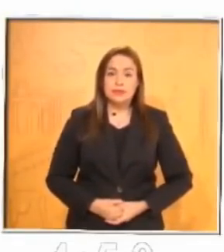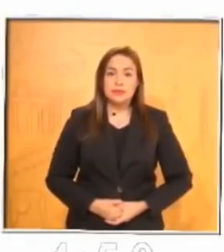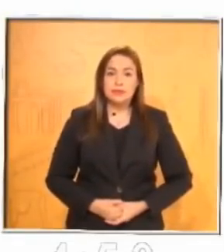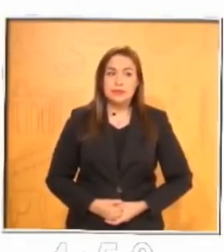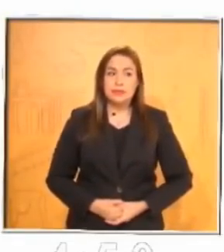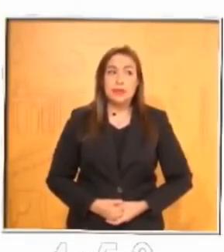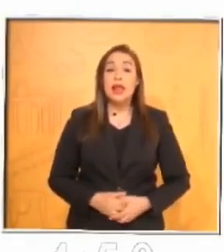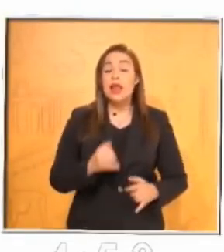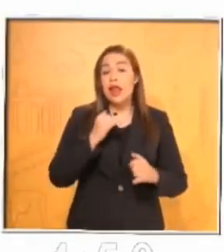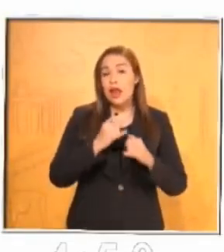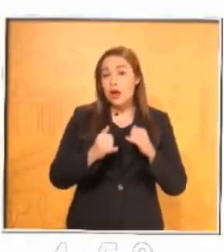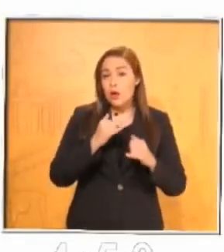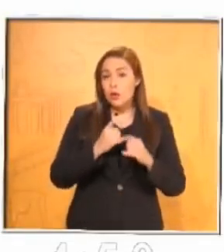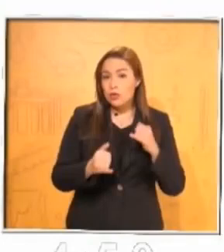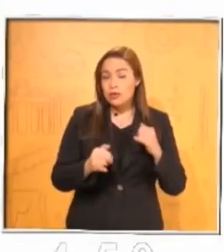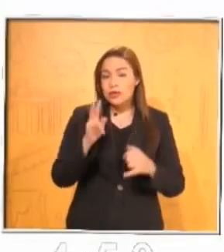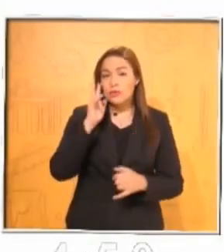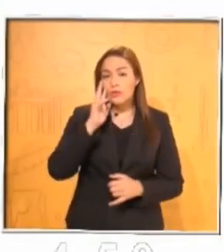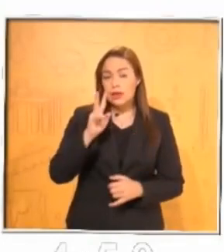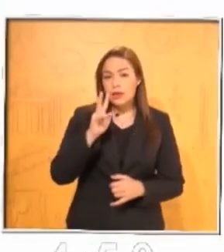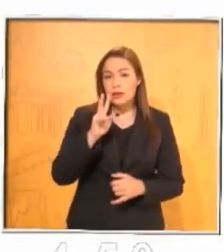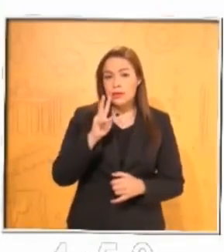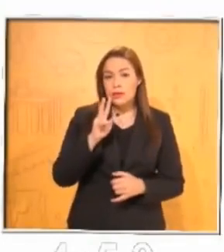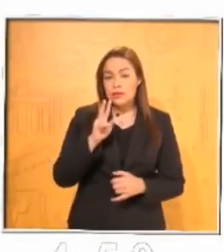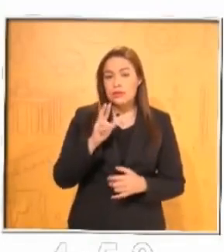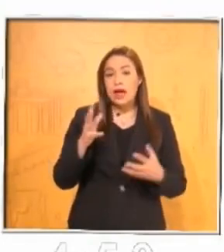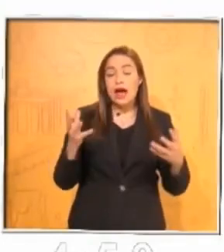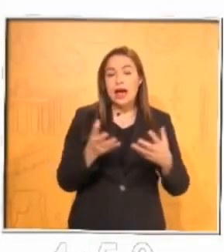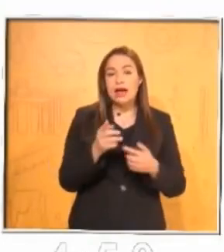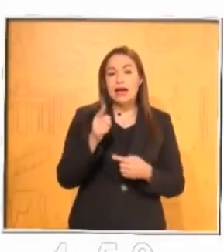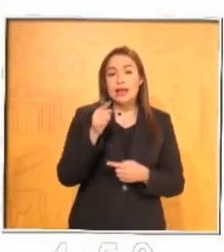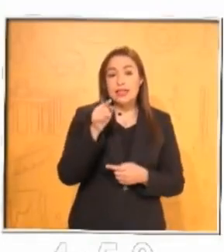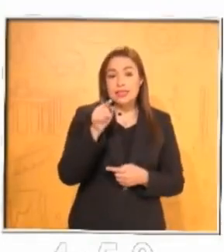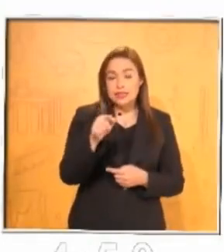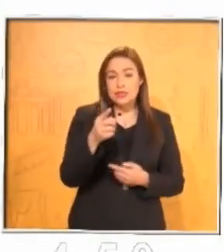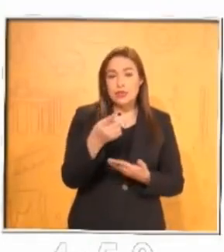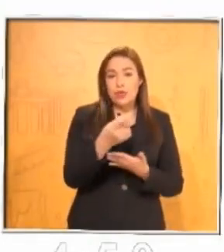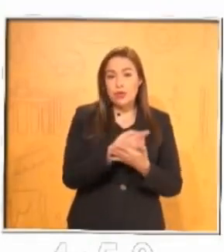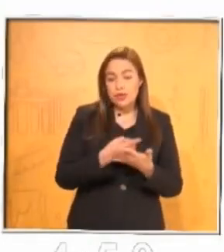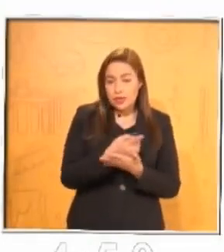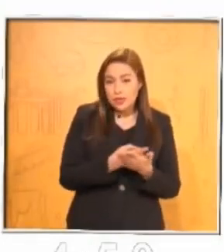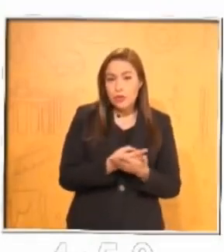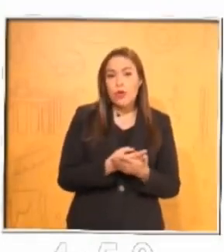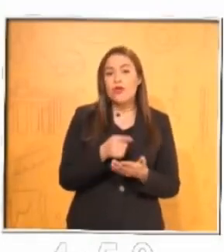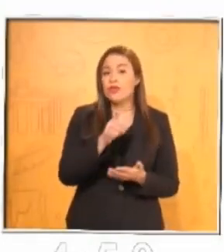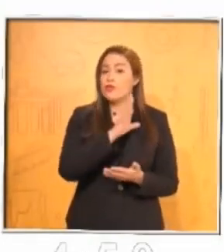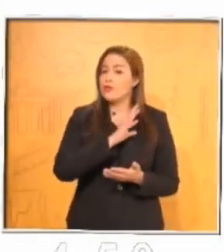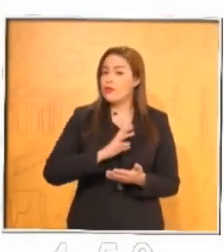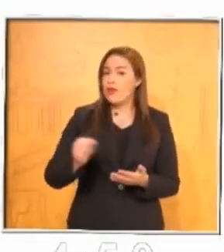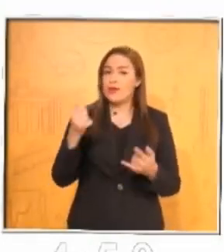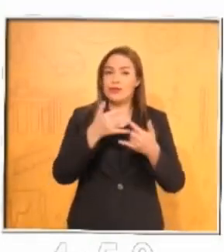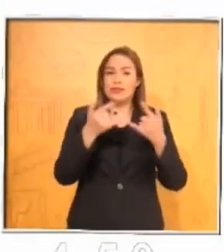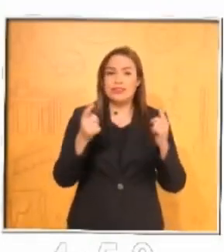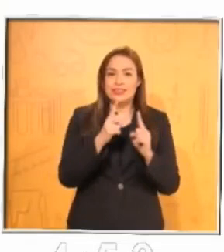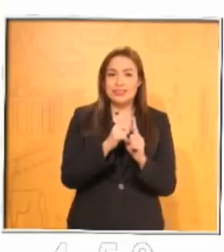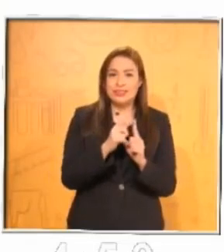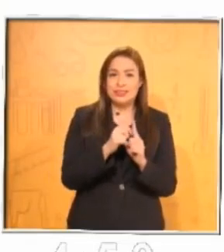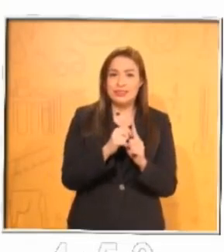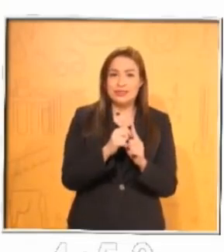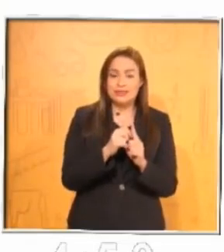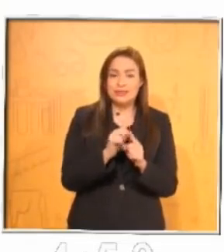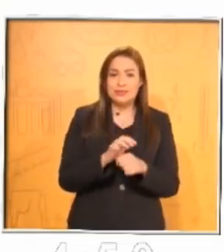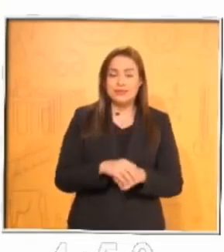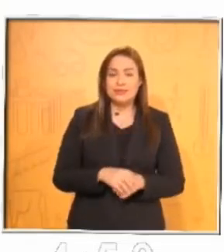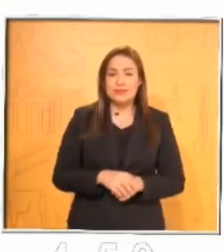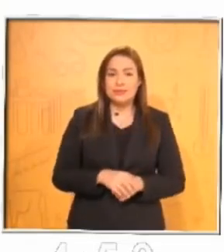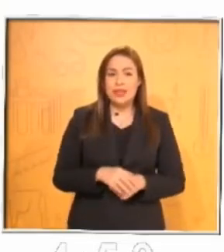the last part was making your drawing about your favorite comic. Do you have in this moment